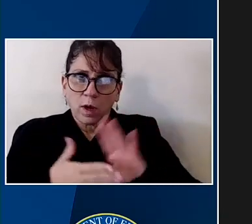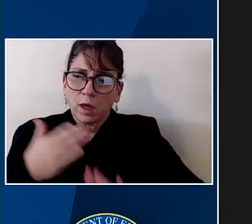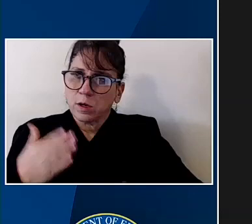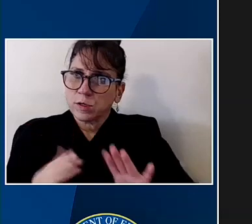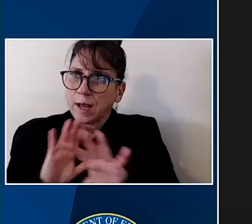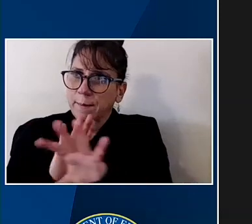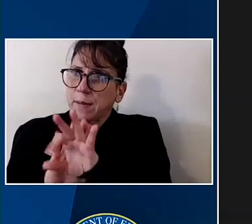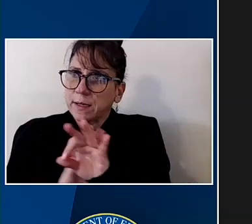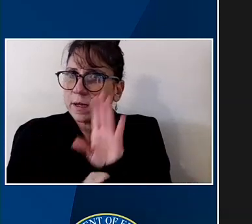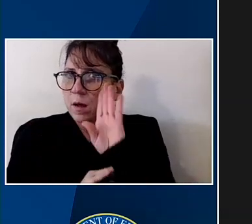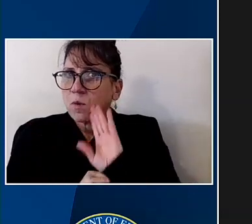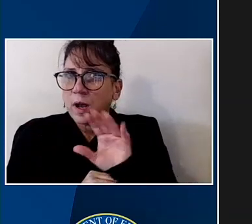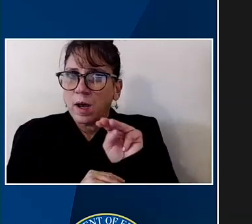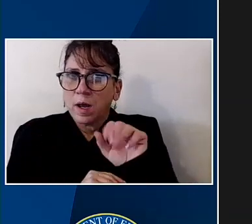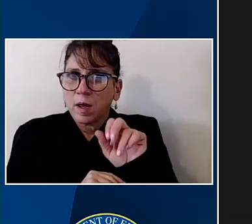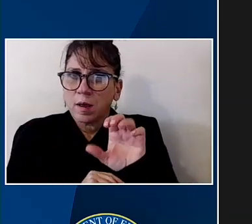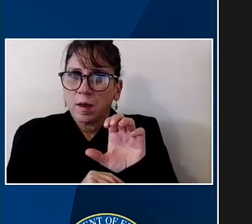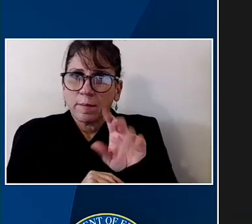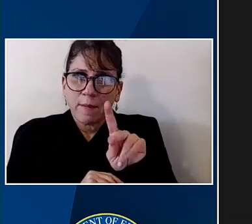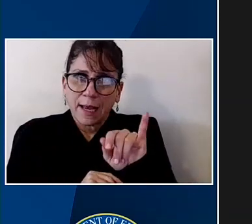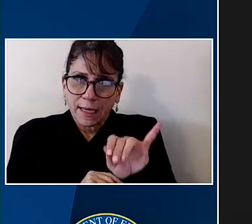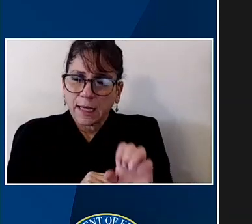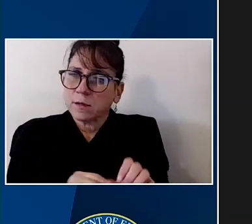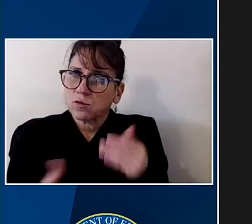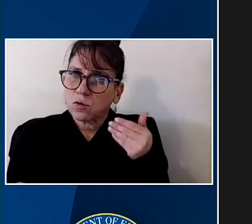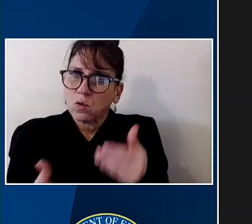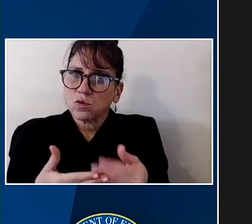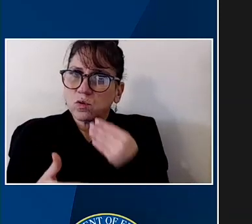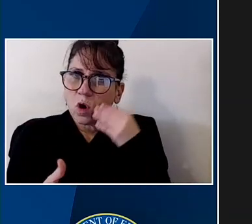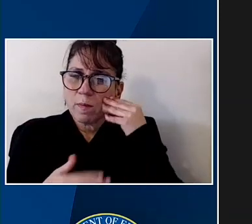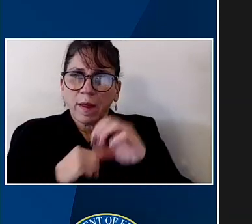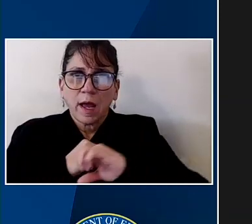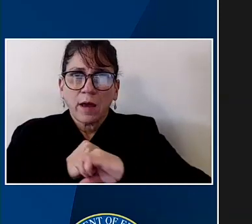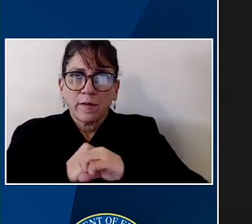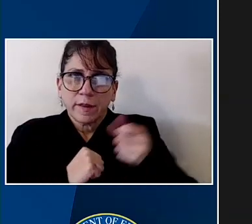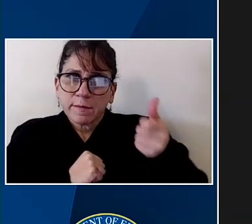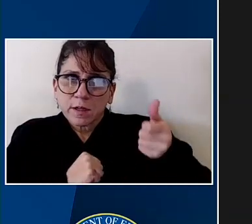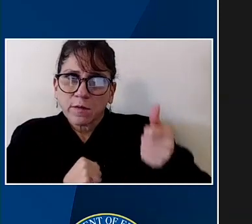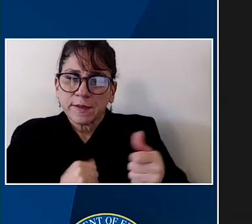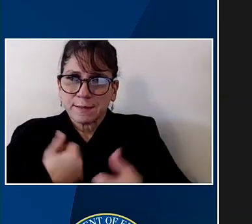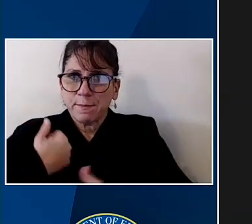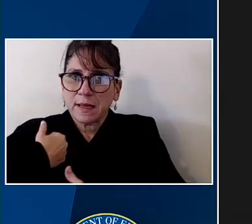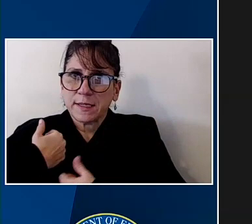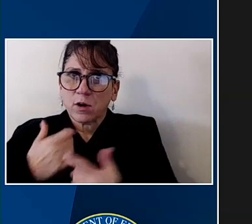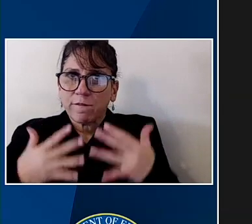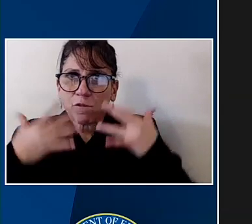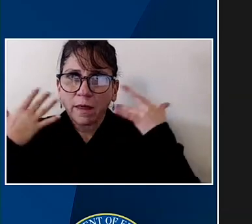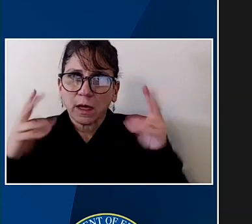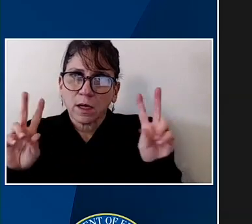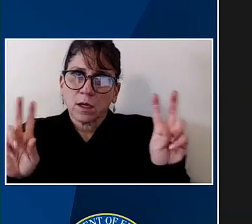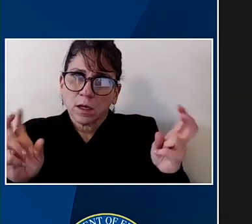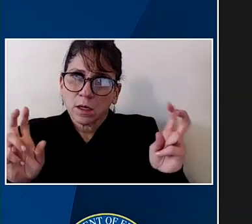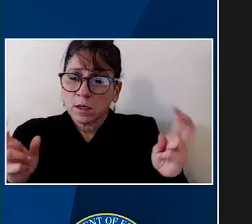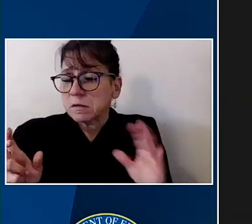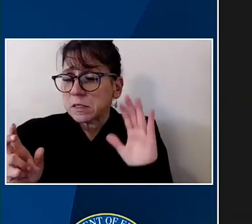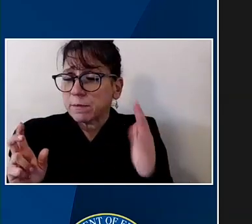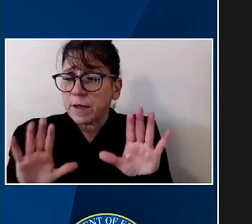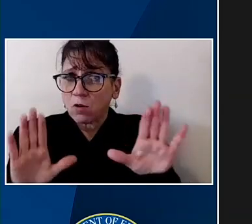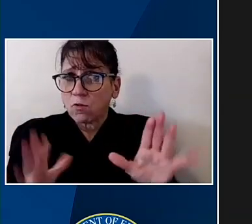Brown-Mackey because it was close to home and they promoted themselves as being military friendly. This seemed like a great fit